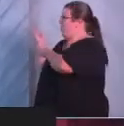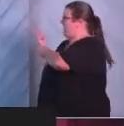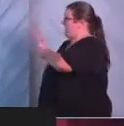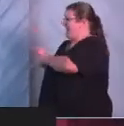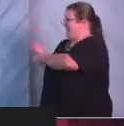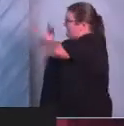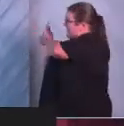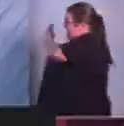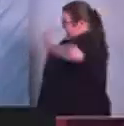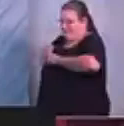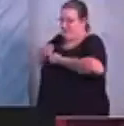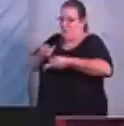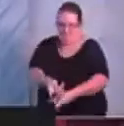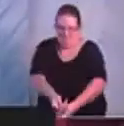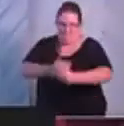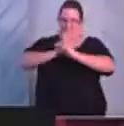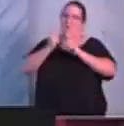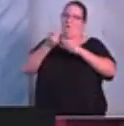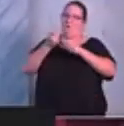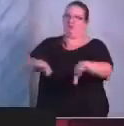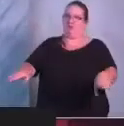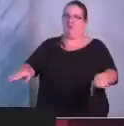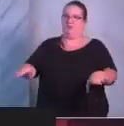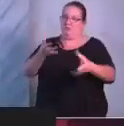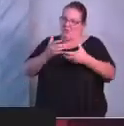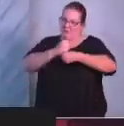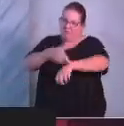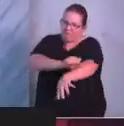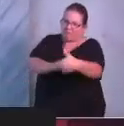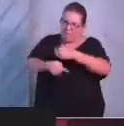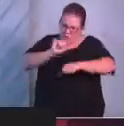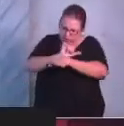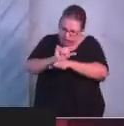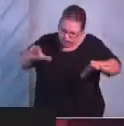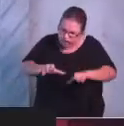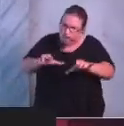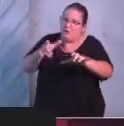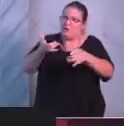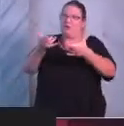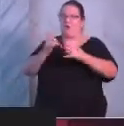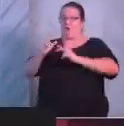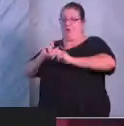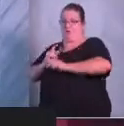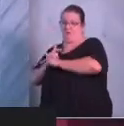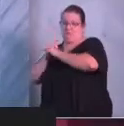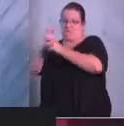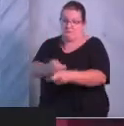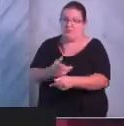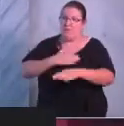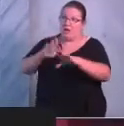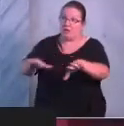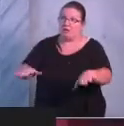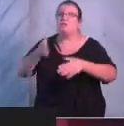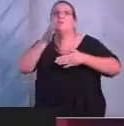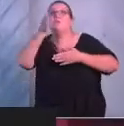our children. I want to ensure that we work hard so that when I give this world back to my children and the future generations, it's